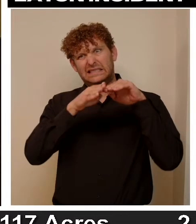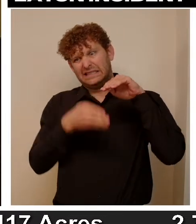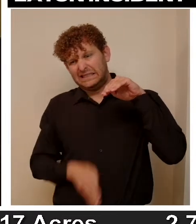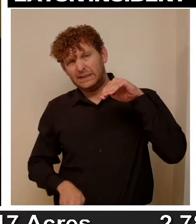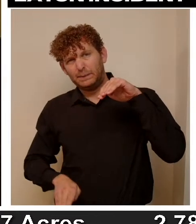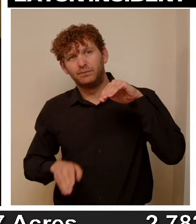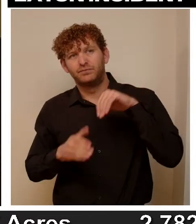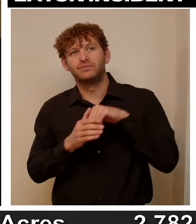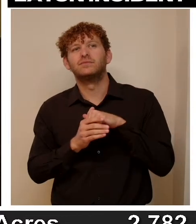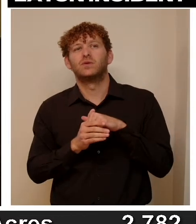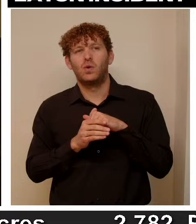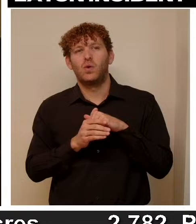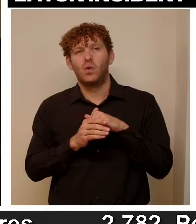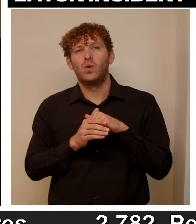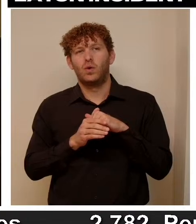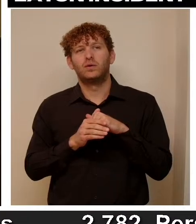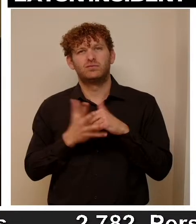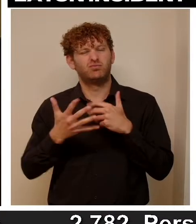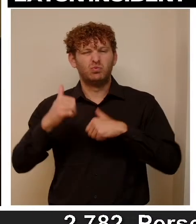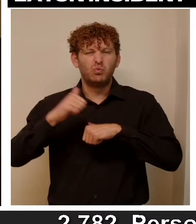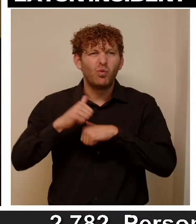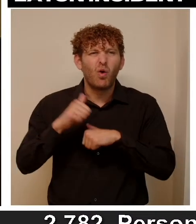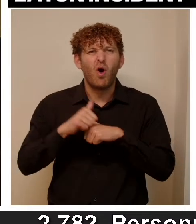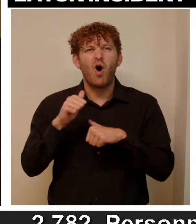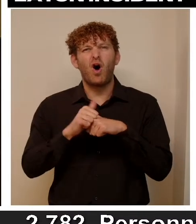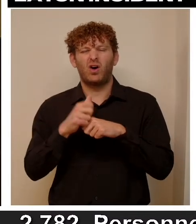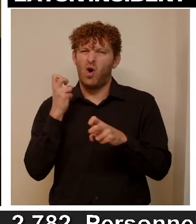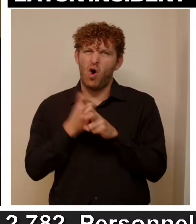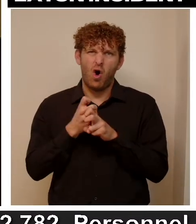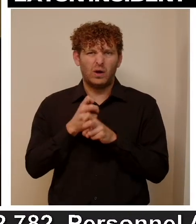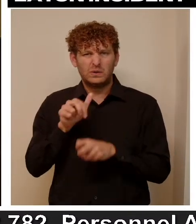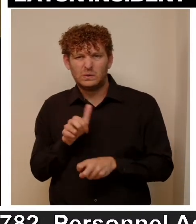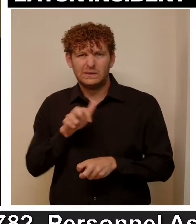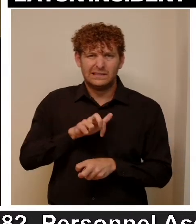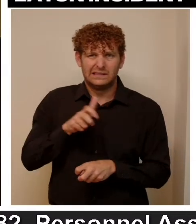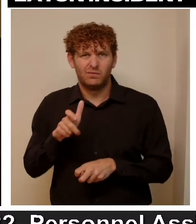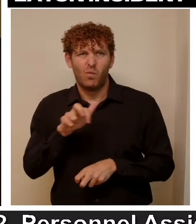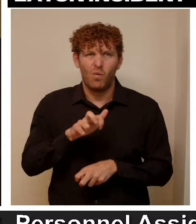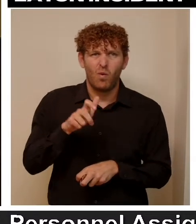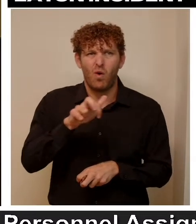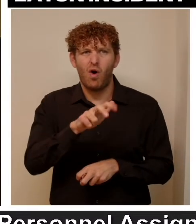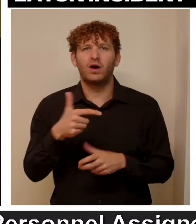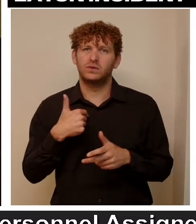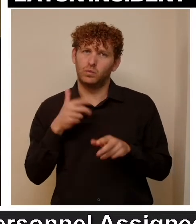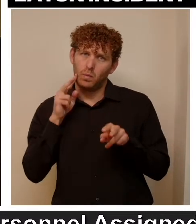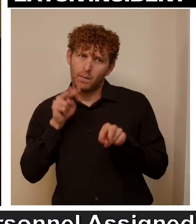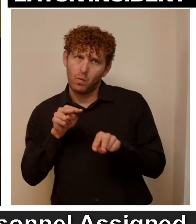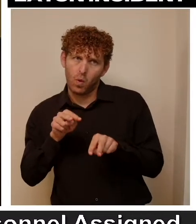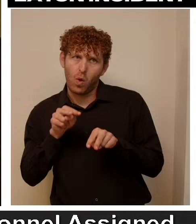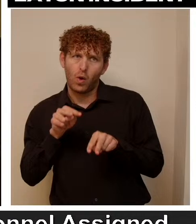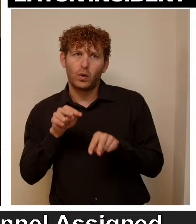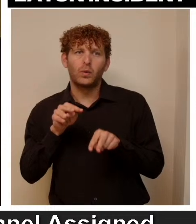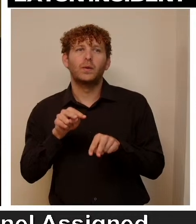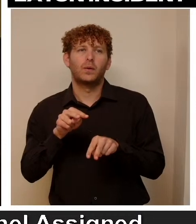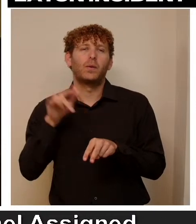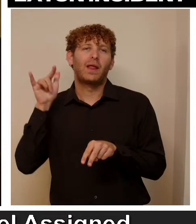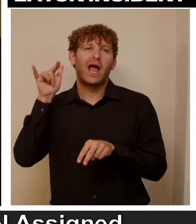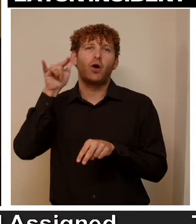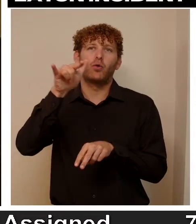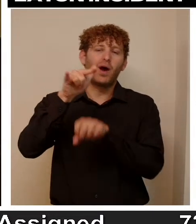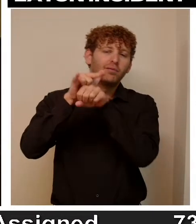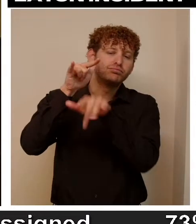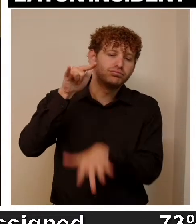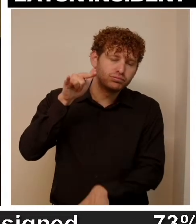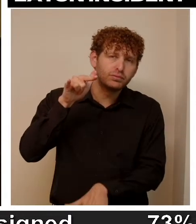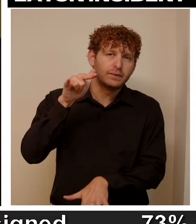has cliffs, very rocky. It's hard to get crews into these areas. We've been monitoring with aircraft and getting crews in